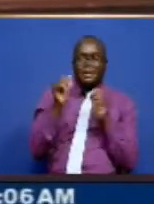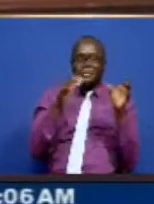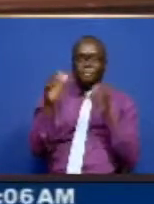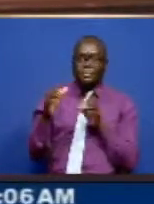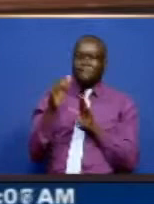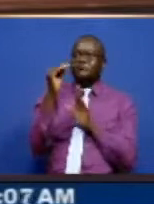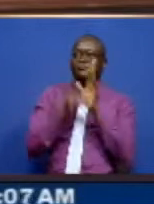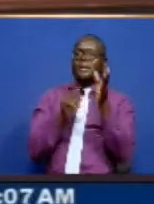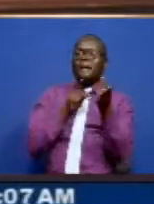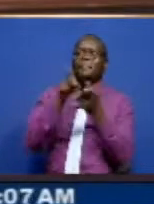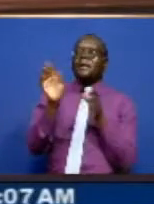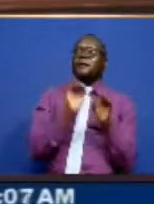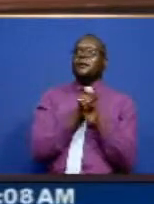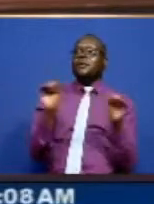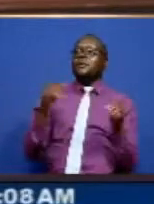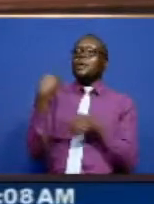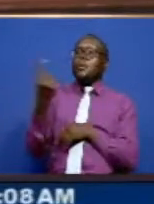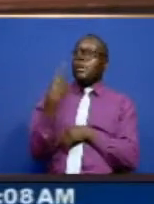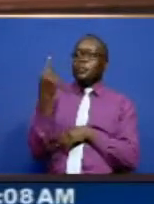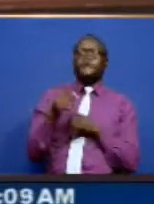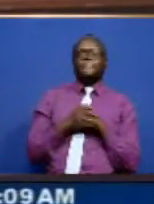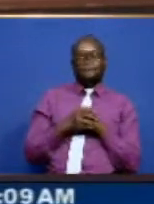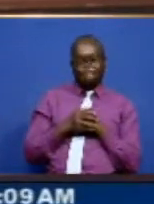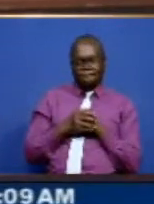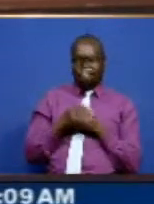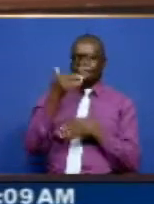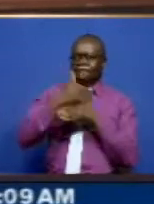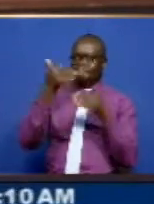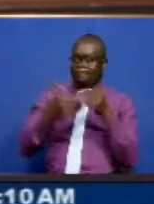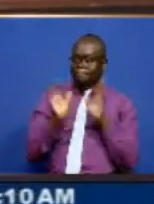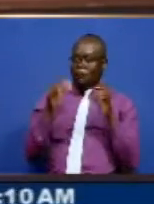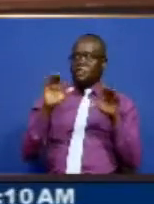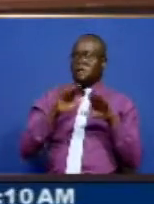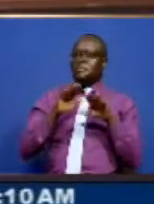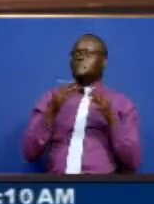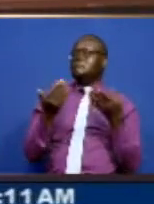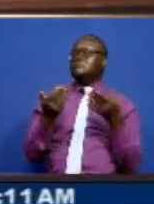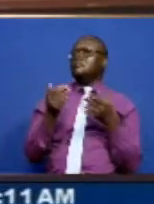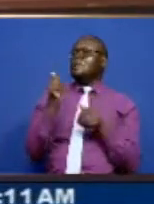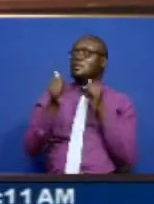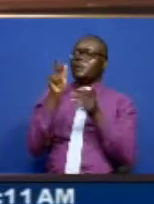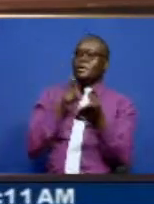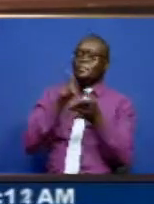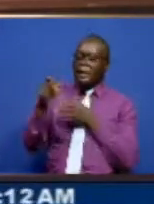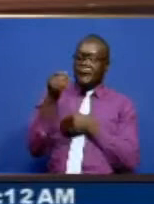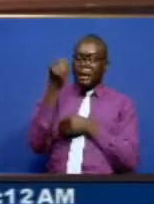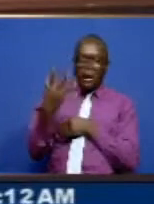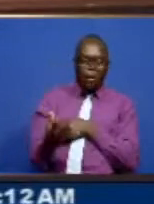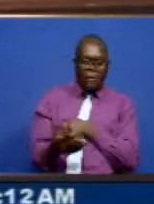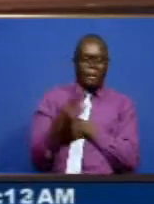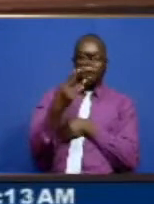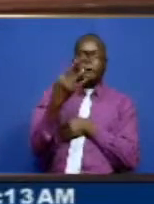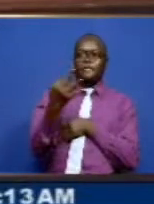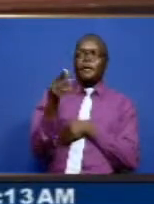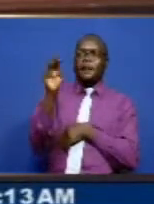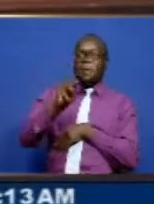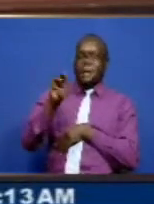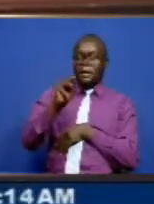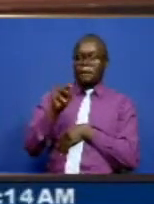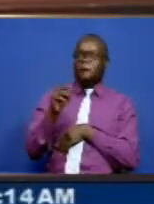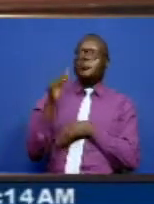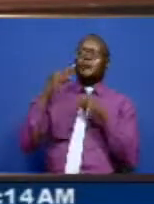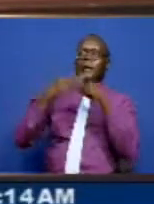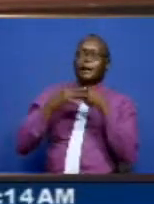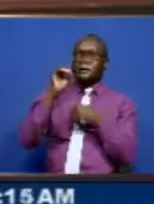companies were paid, except Haline Construction Limited, which was paid Kenya shillings